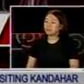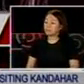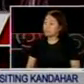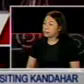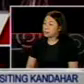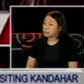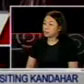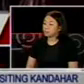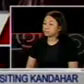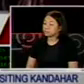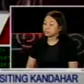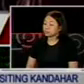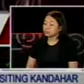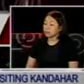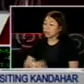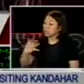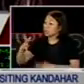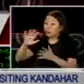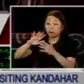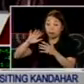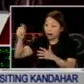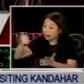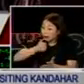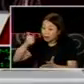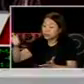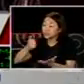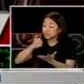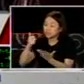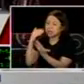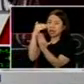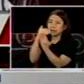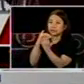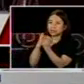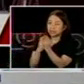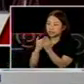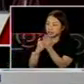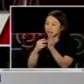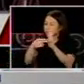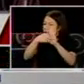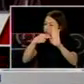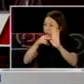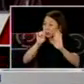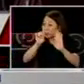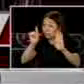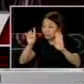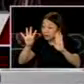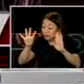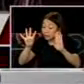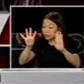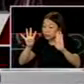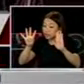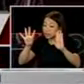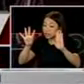So all of these allowances listed in Exhibit 114